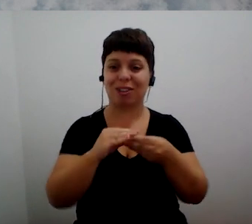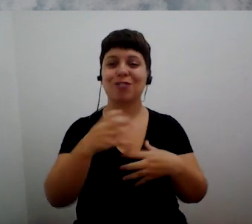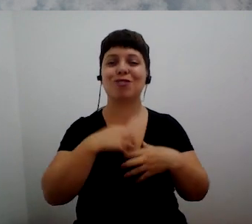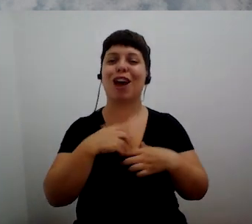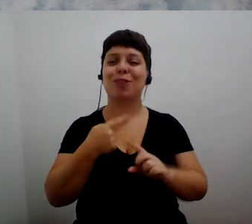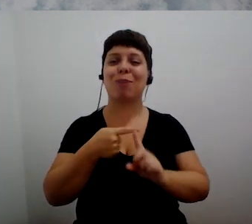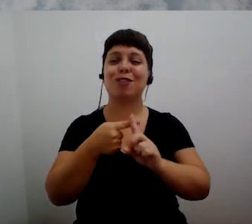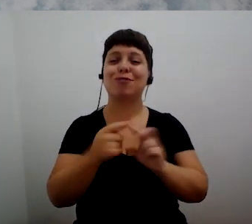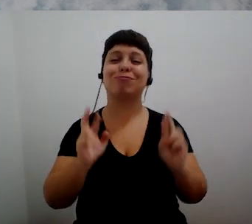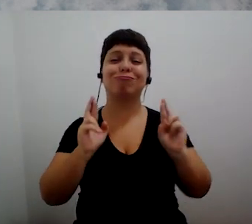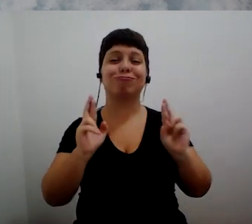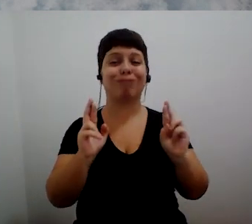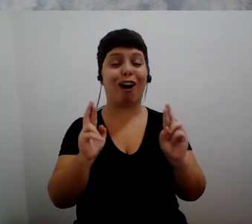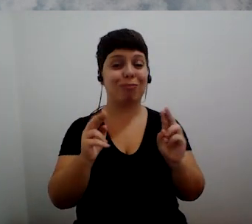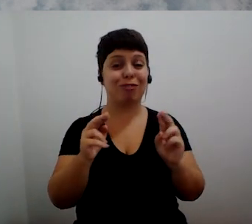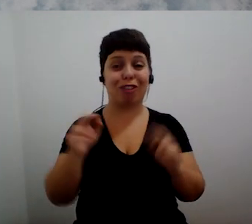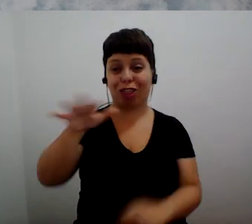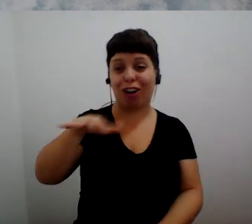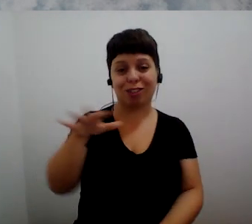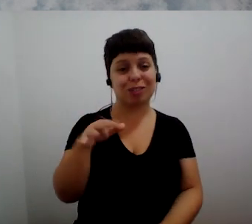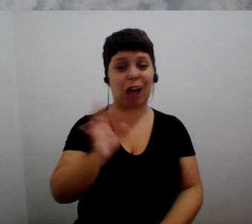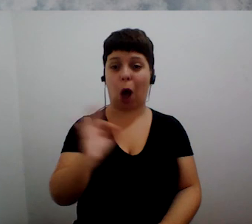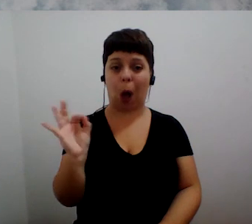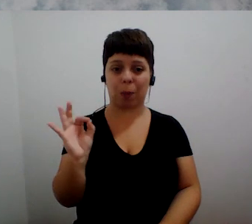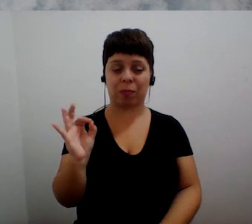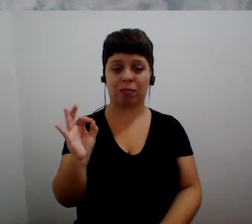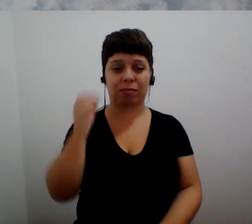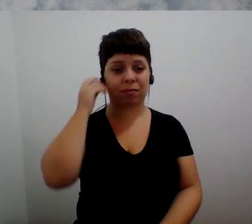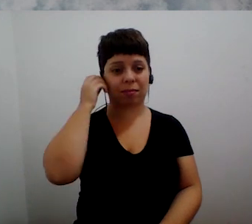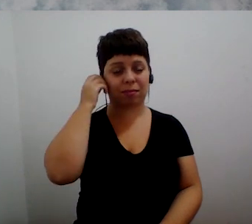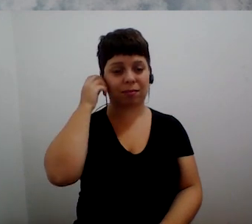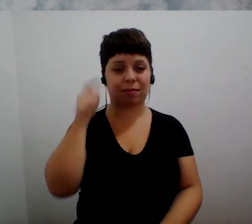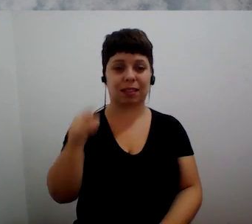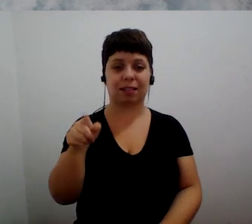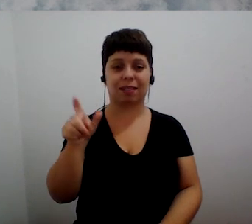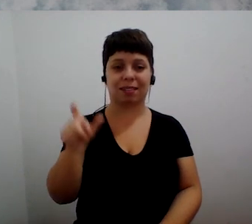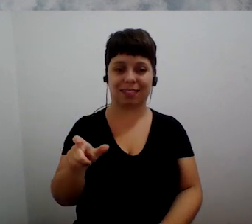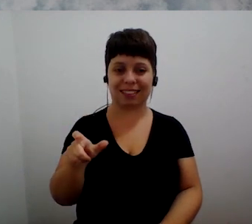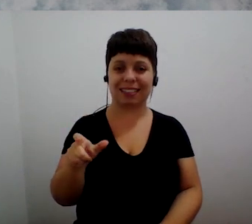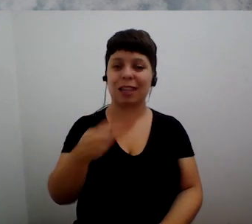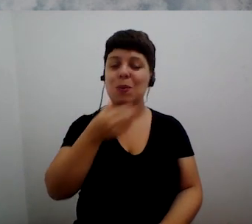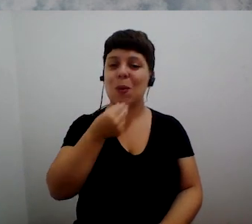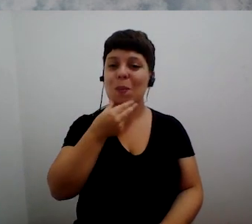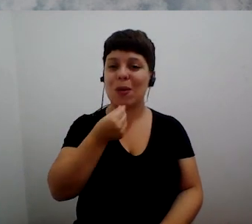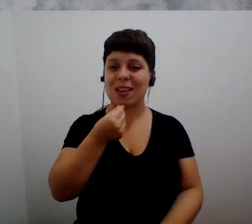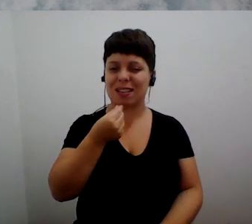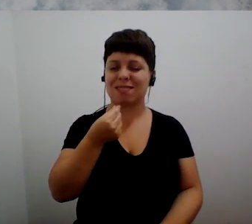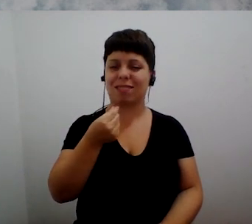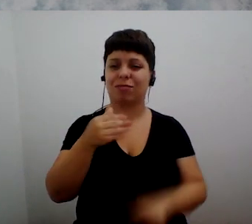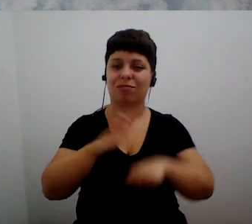here. Jane Lubchenco, who was one of the co-chairs of the expert group of the Ocean Panel and a very sort